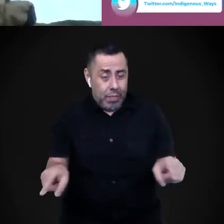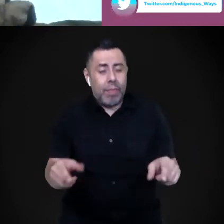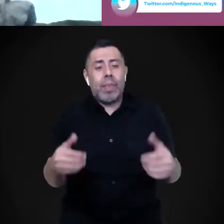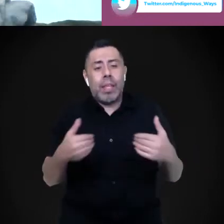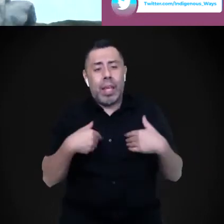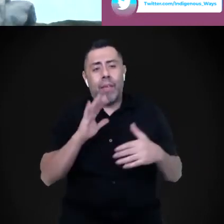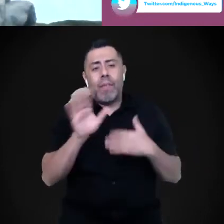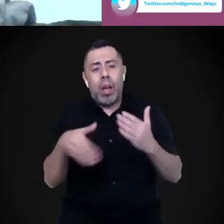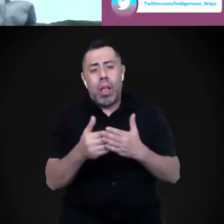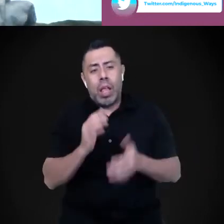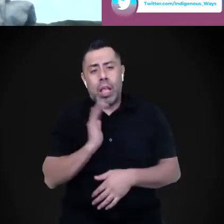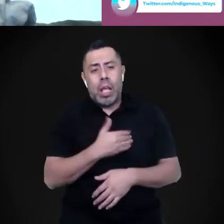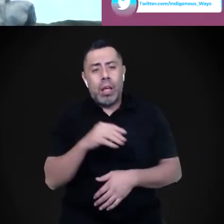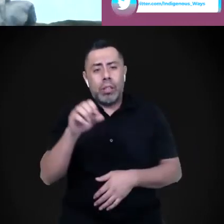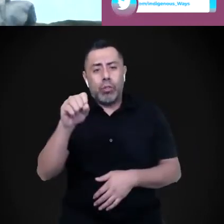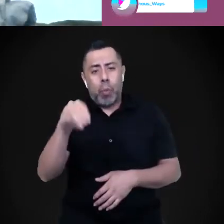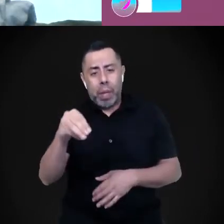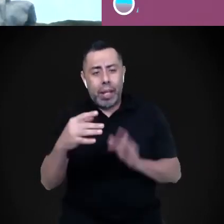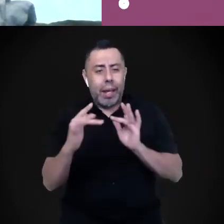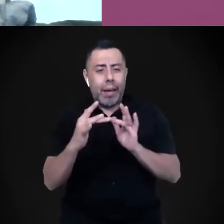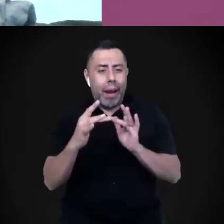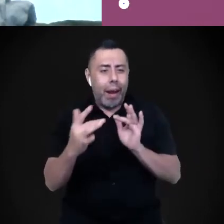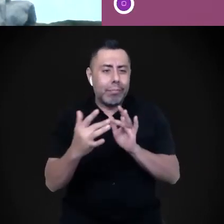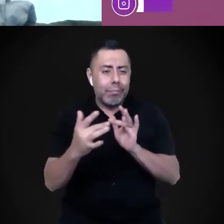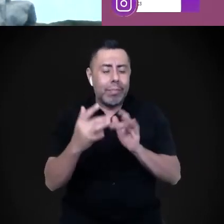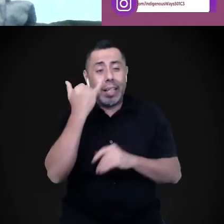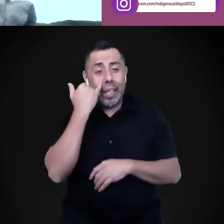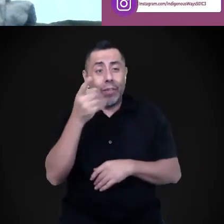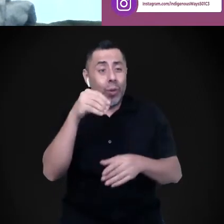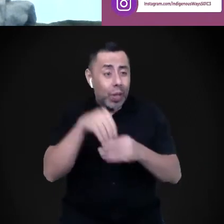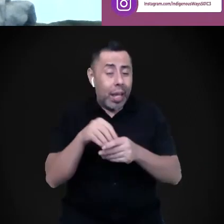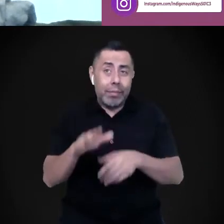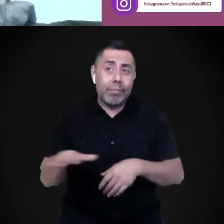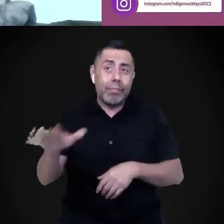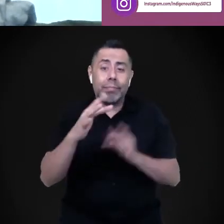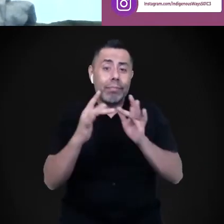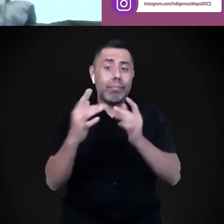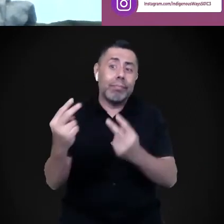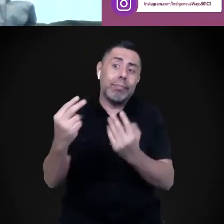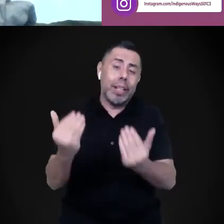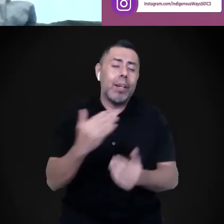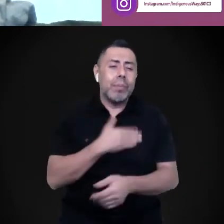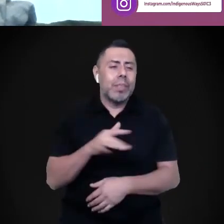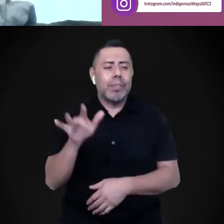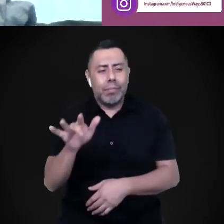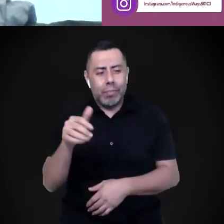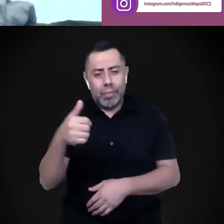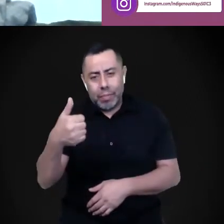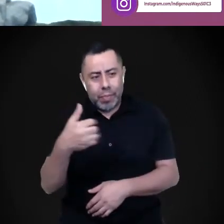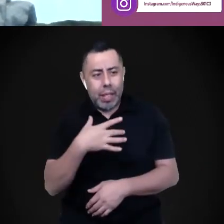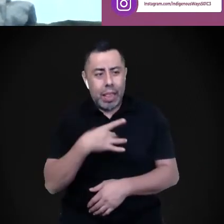social media. So if you're in social media now, please like our page or subscribe. You can also go